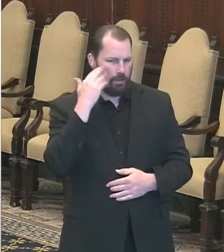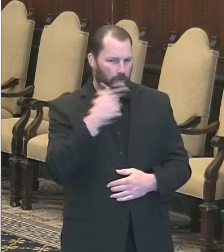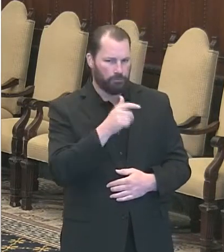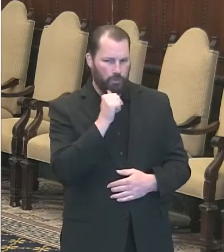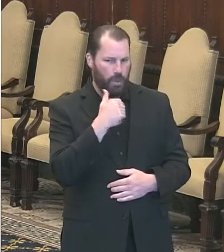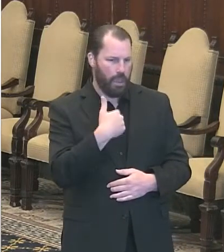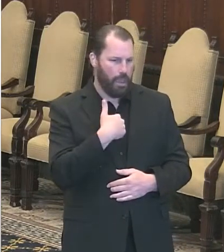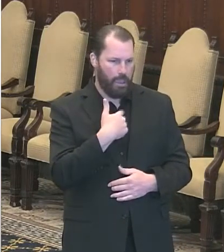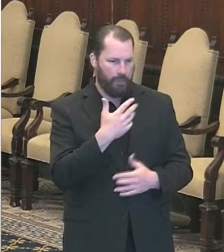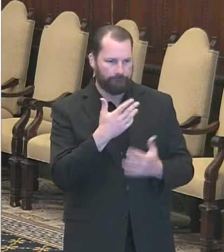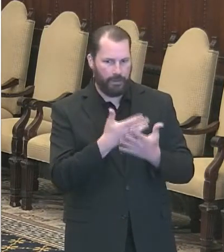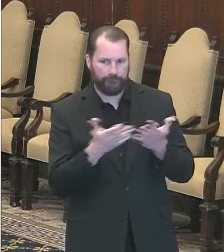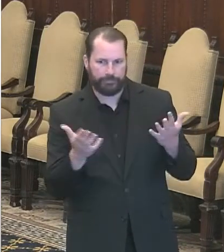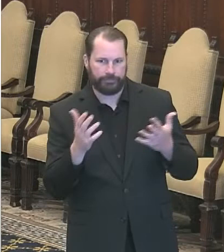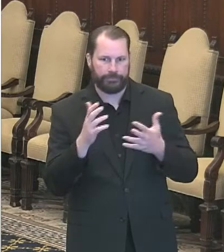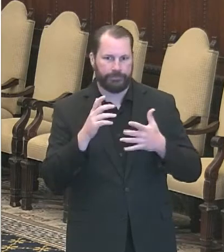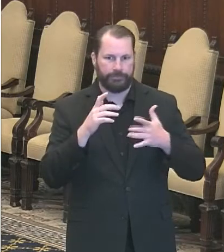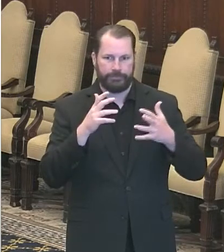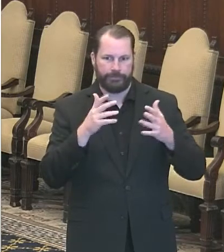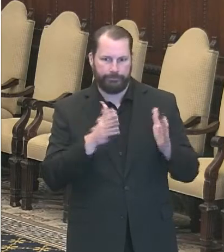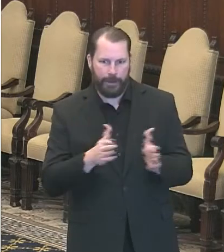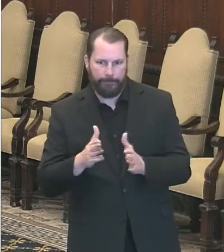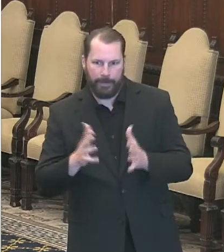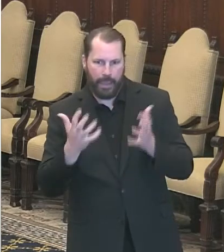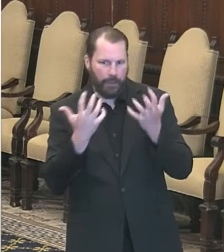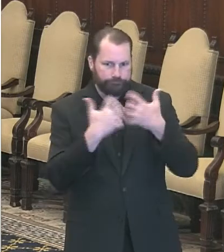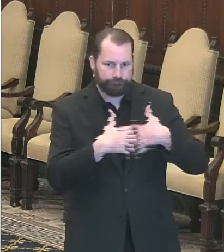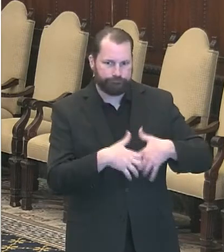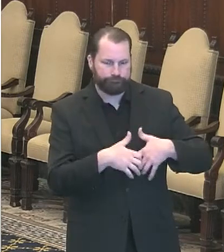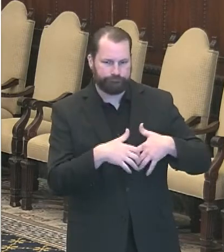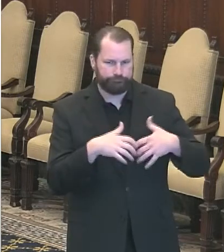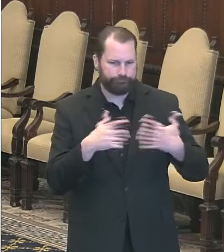have the gathering and where these performances happen,